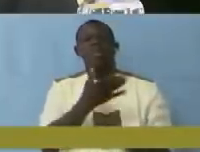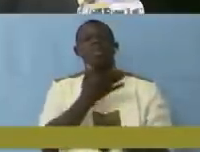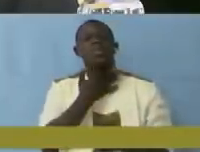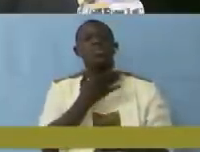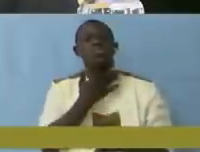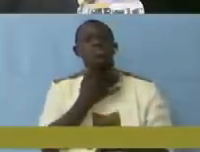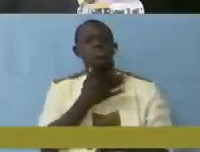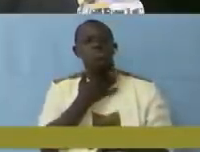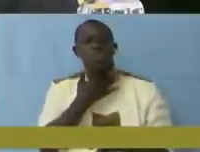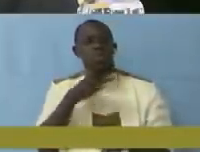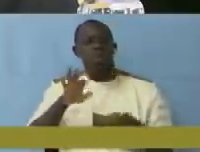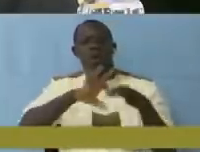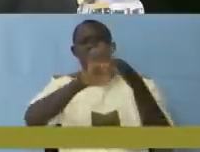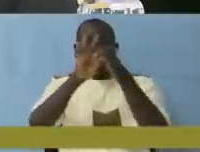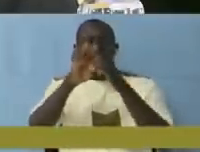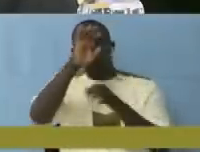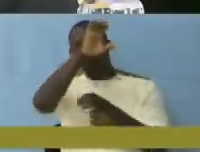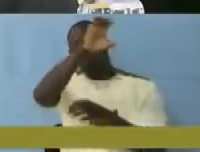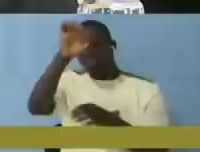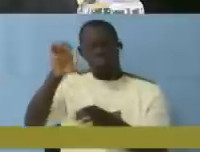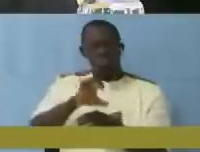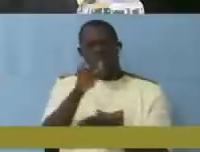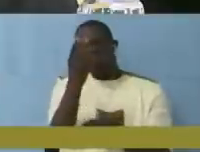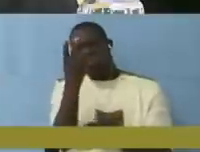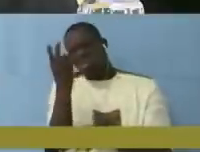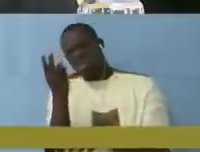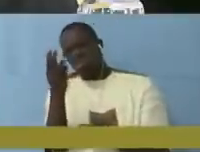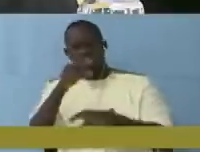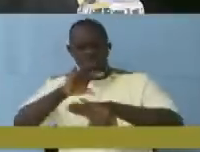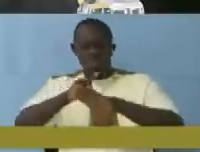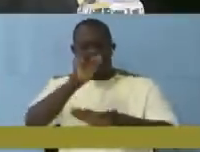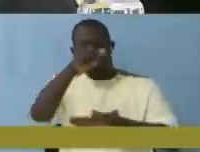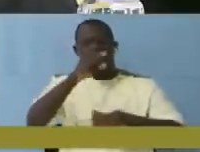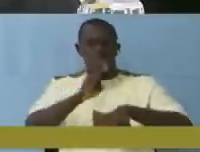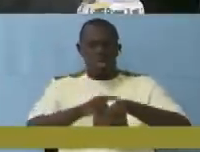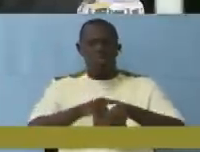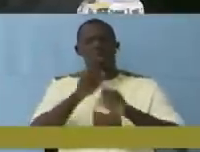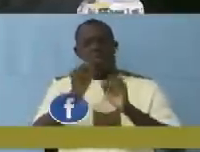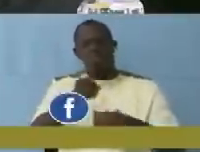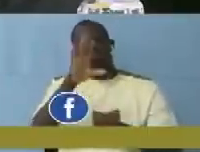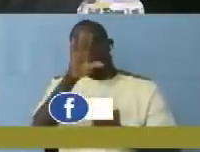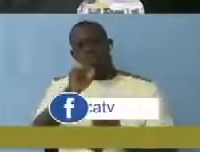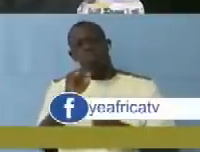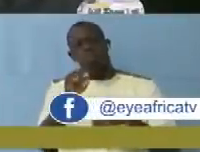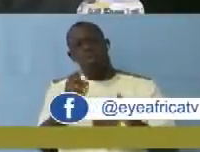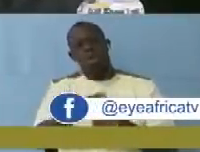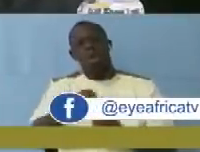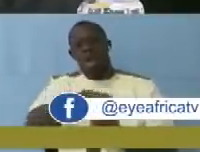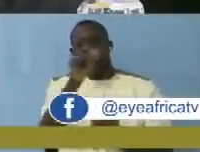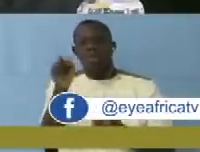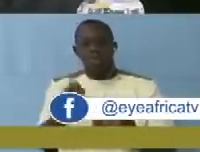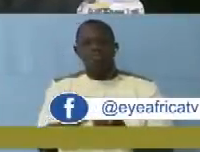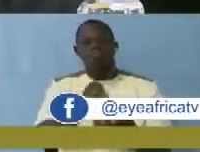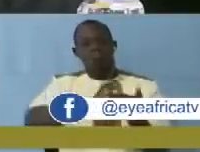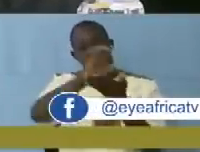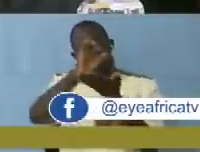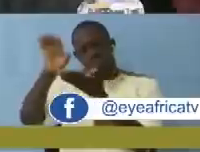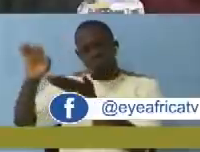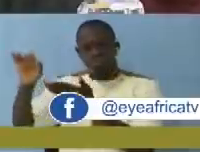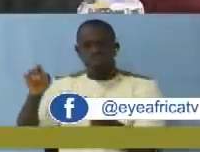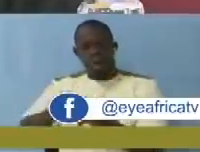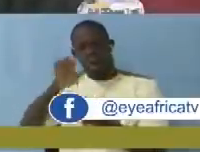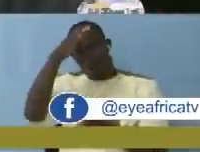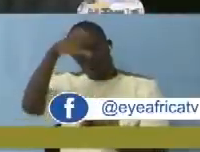organigram, 2-3 minutes of your time, we would do it and circulate it to the commissioners